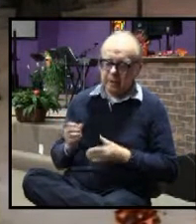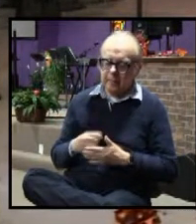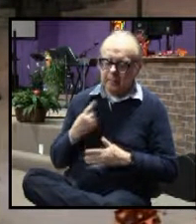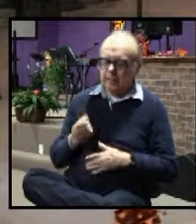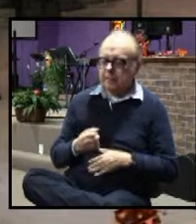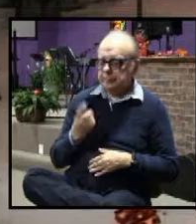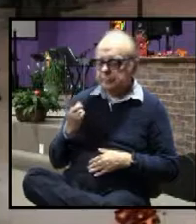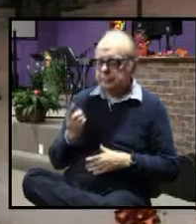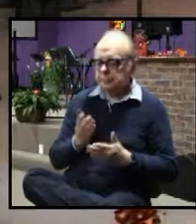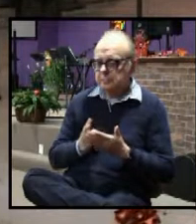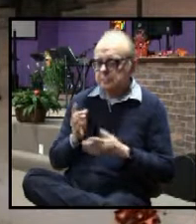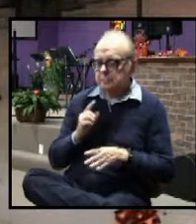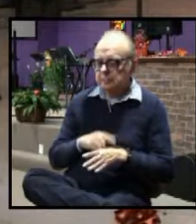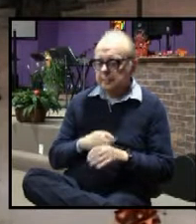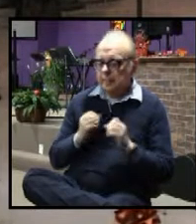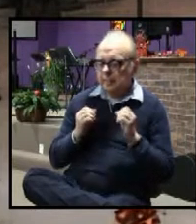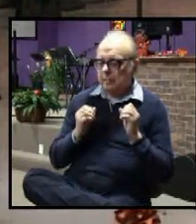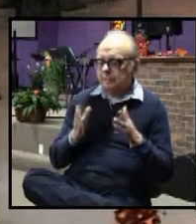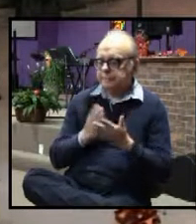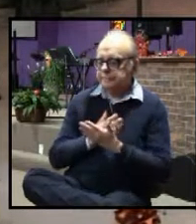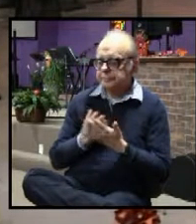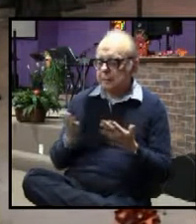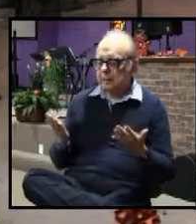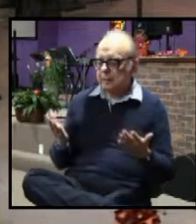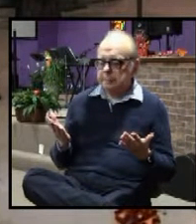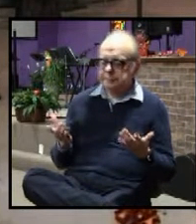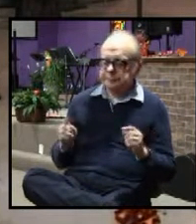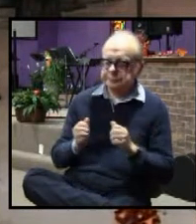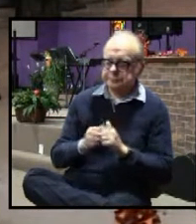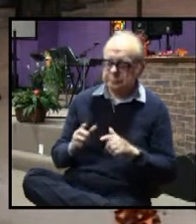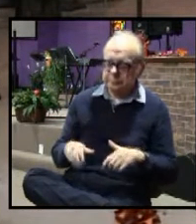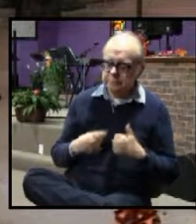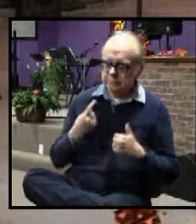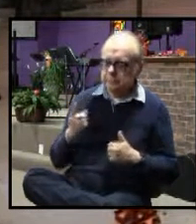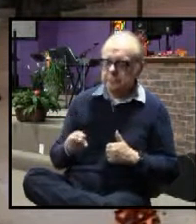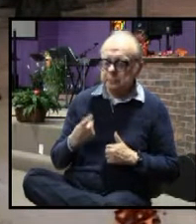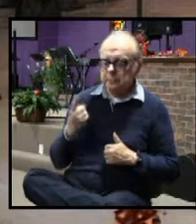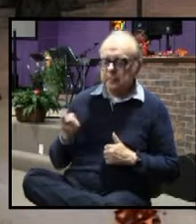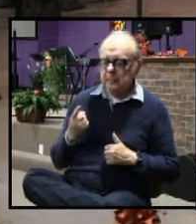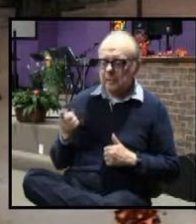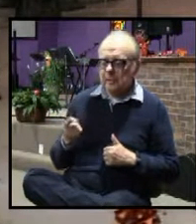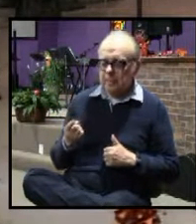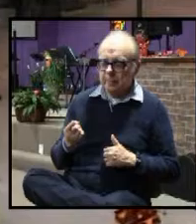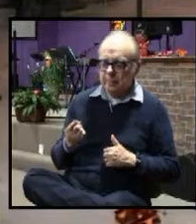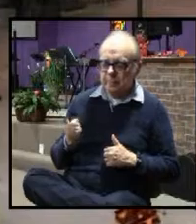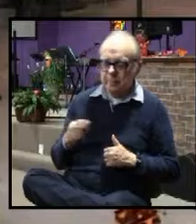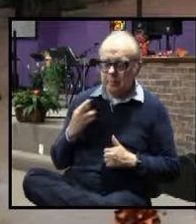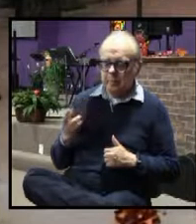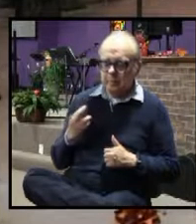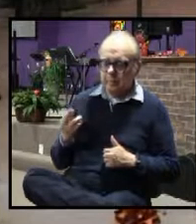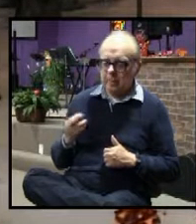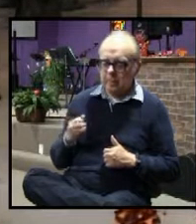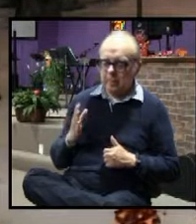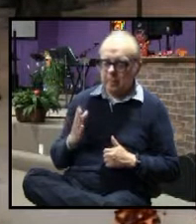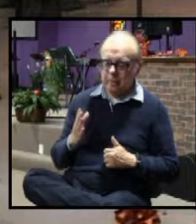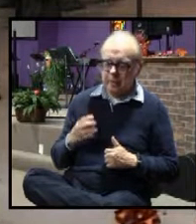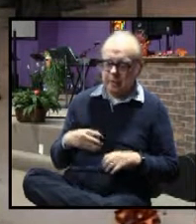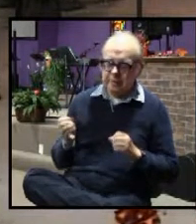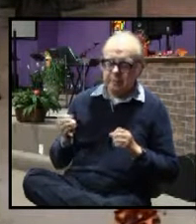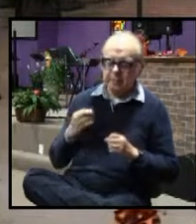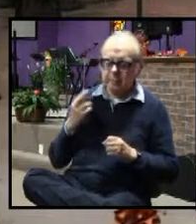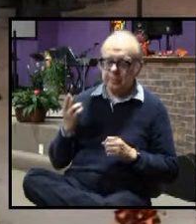us to understand through this time, Father, that everything that happens in our life is for a purpose. It happens for a reason. And God,